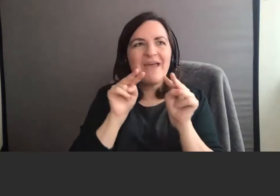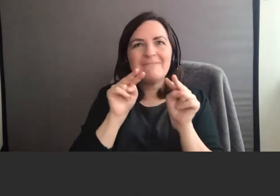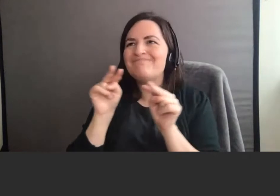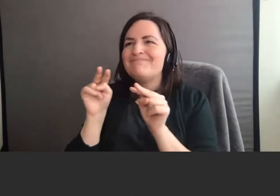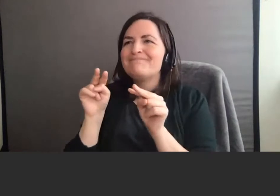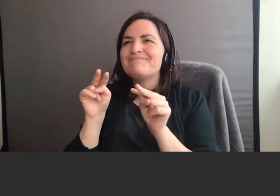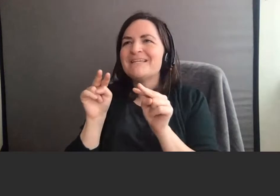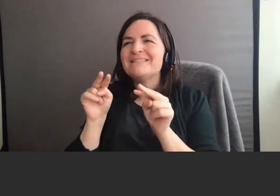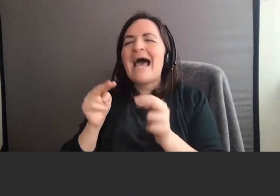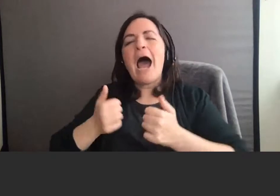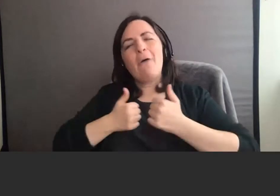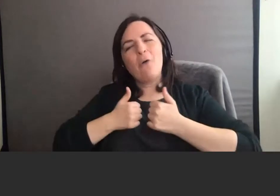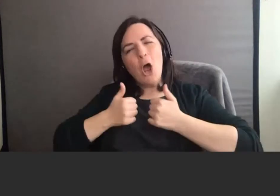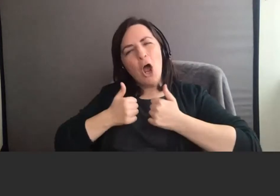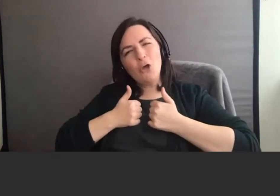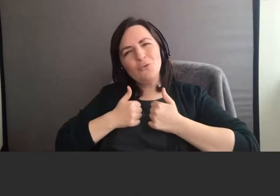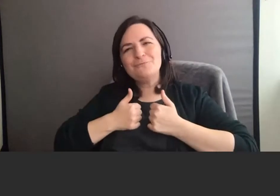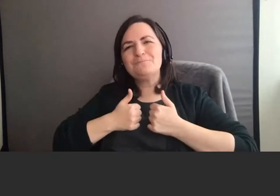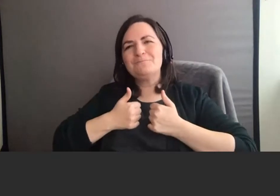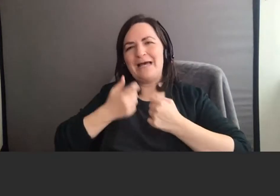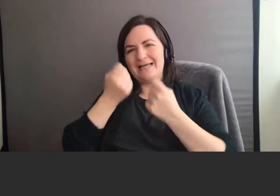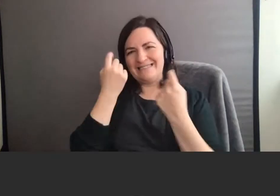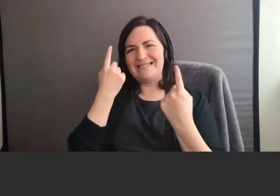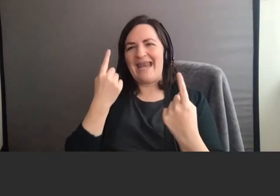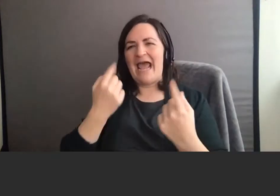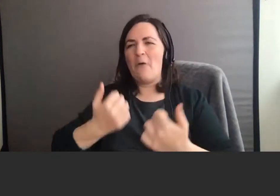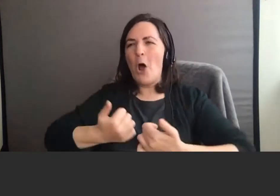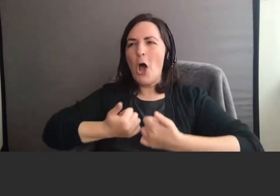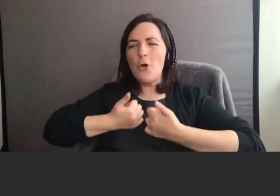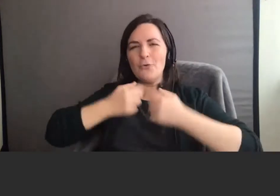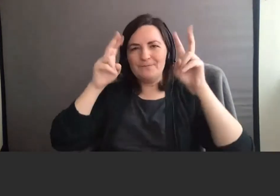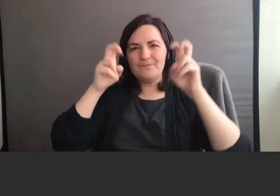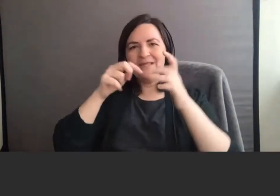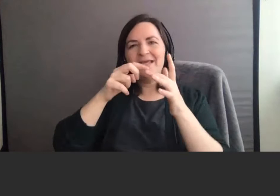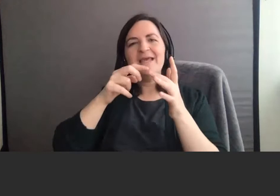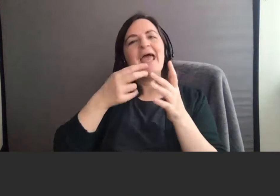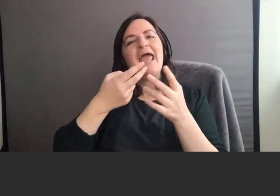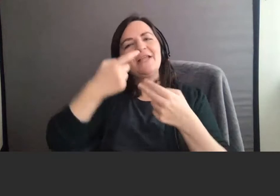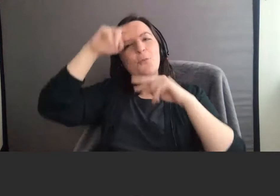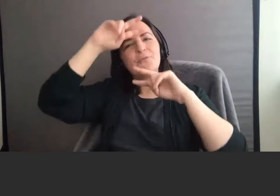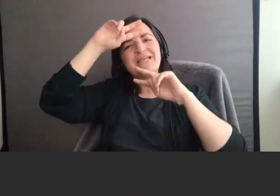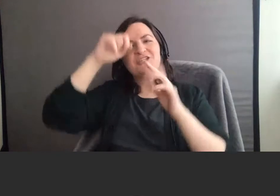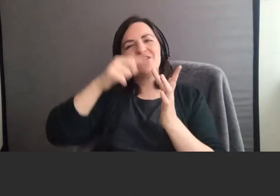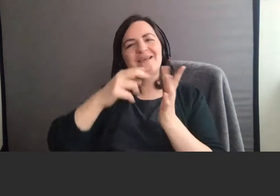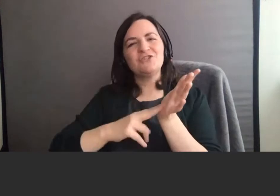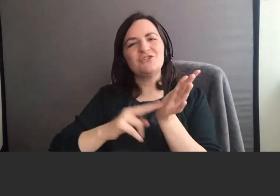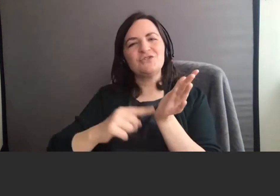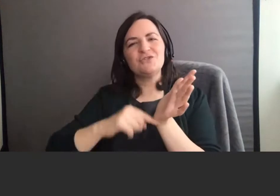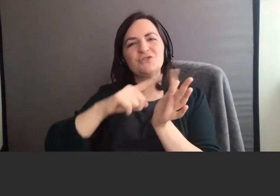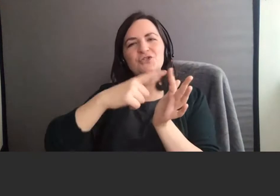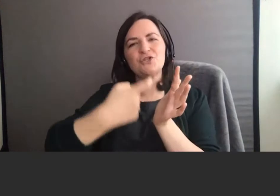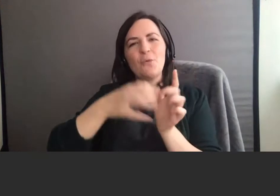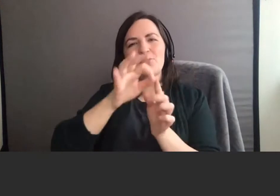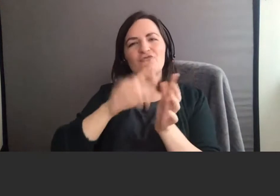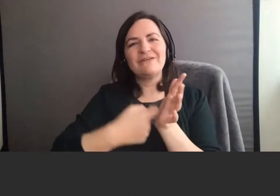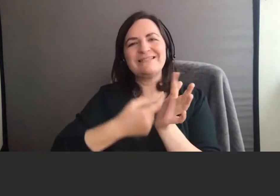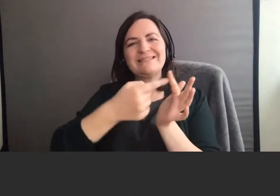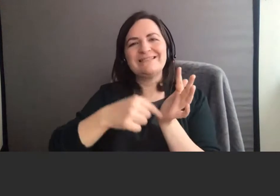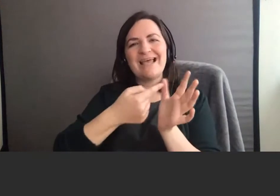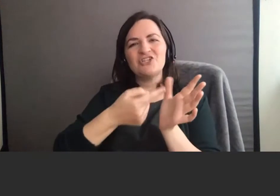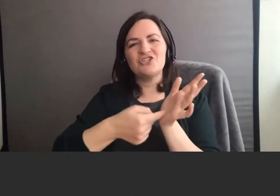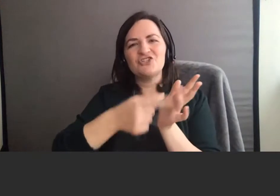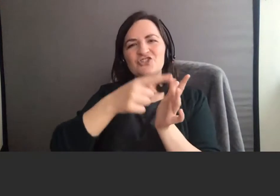our interpretations of what we're seeing get in the way sometimes. And I talk about that in a video that you'll see from next week. So I'm